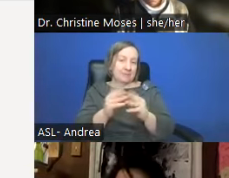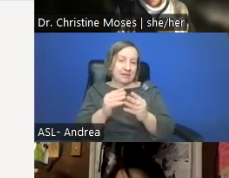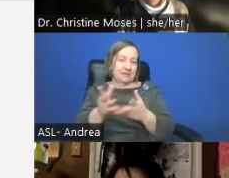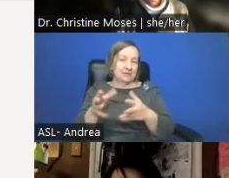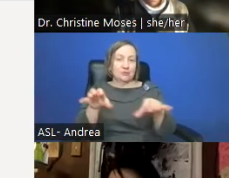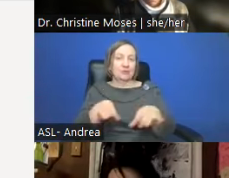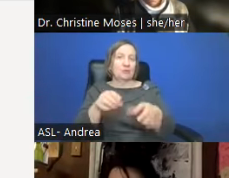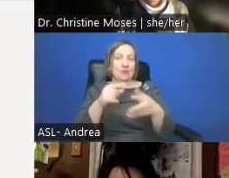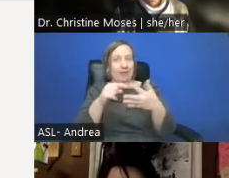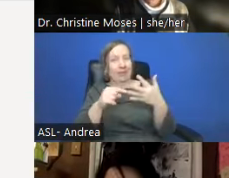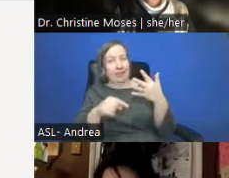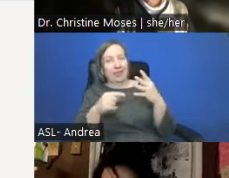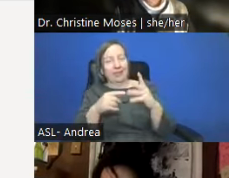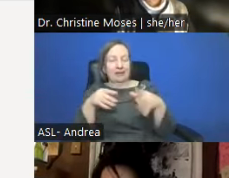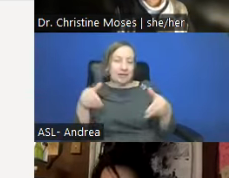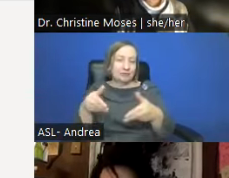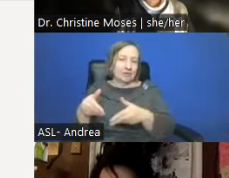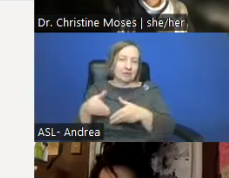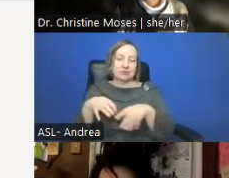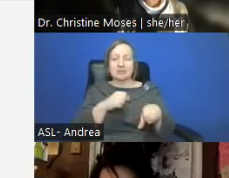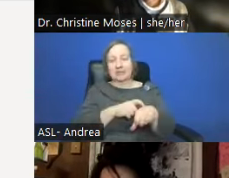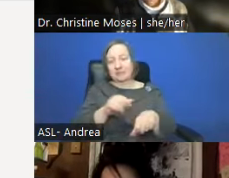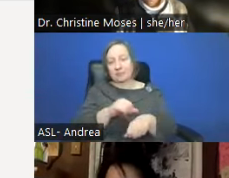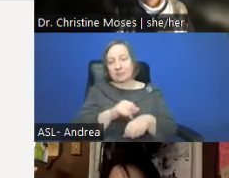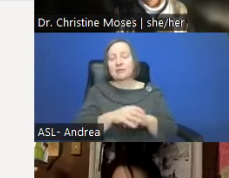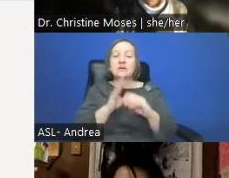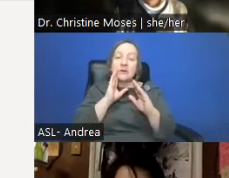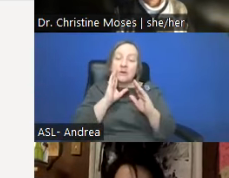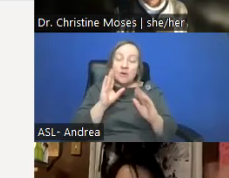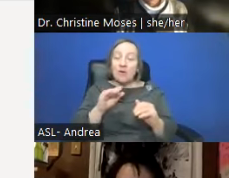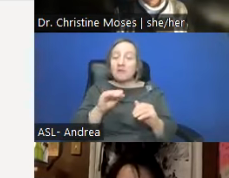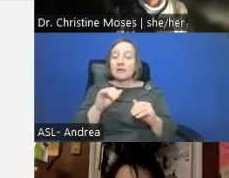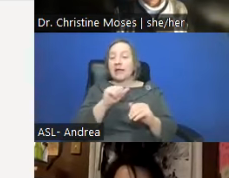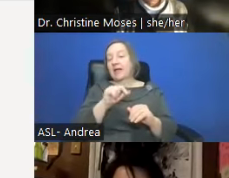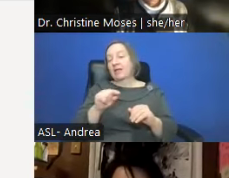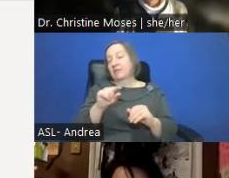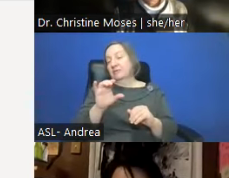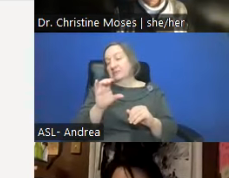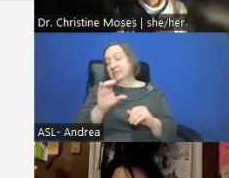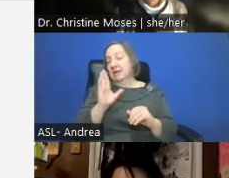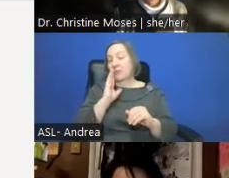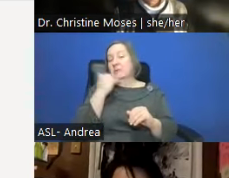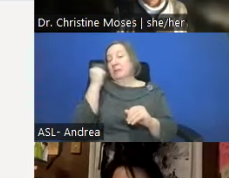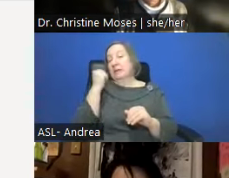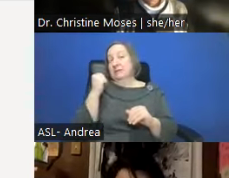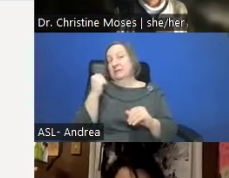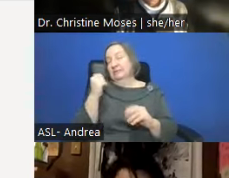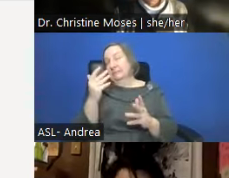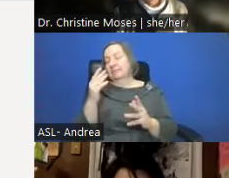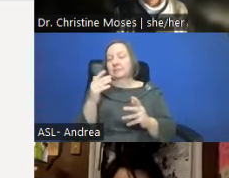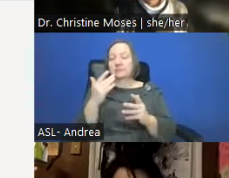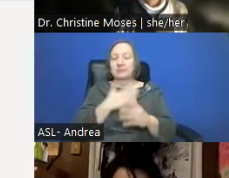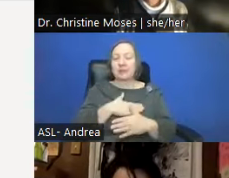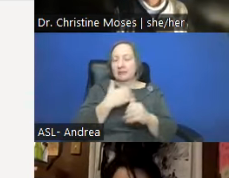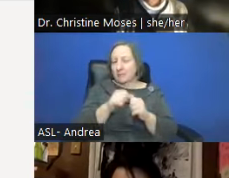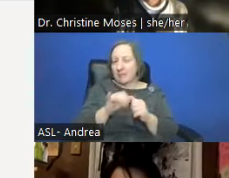do what we're doing right now, like introduce everything, that takes time as well. So hopefully A through C around there would be ideal. Please keep that in consideration